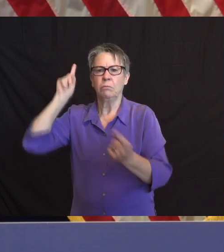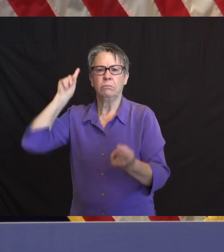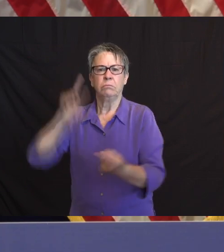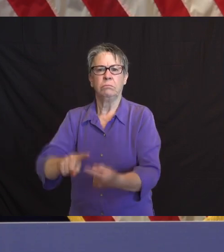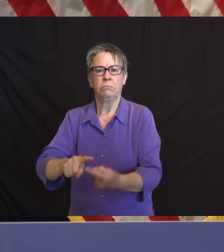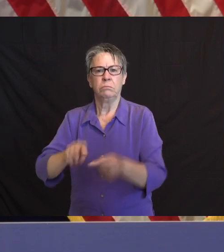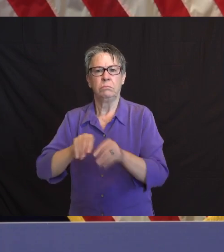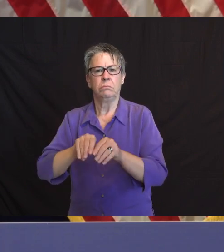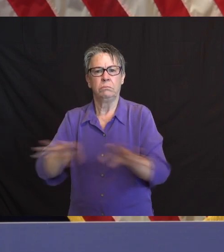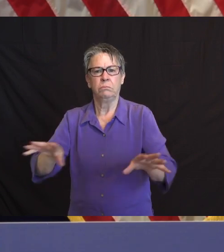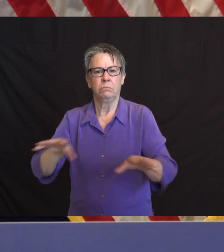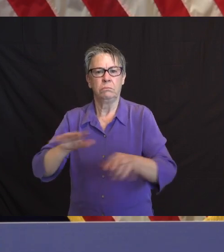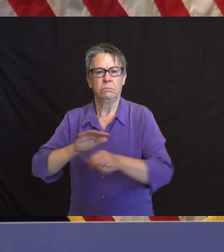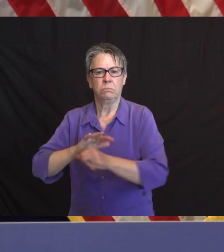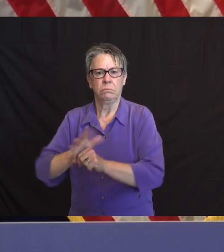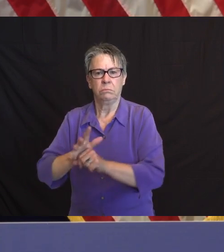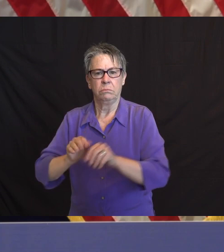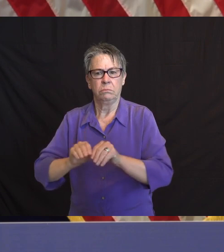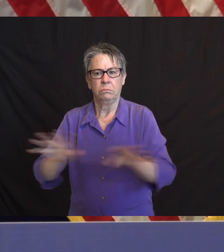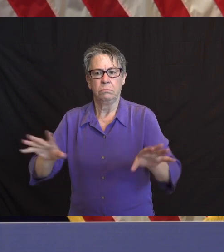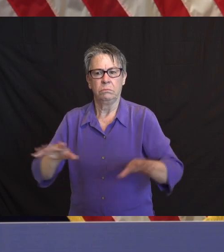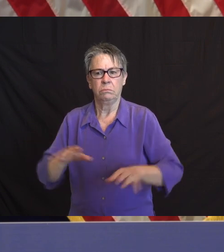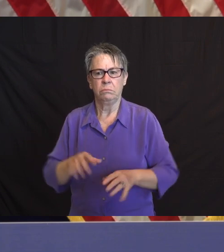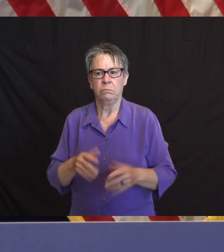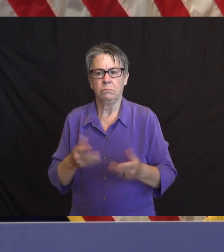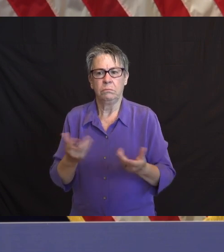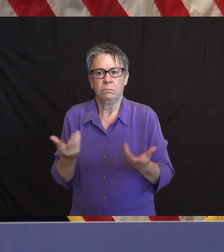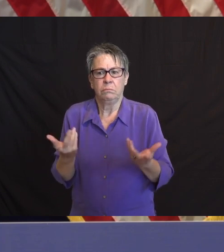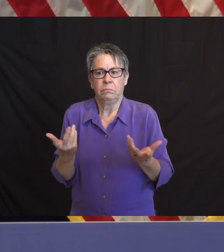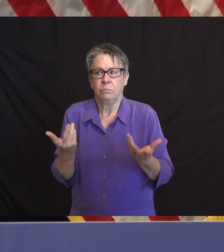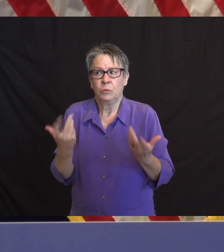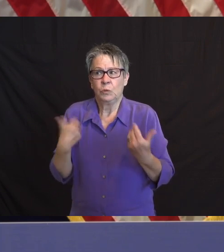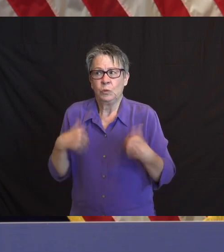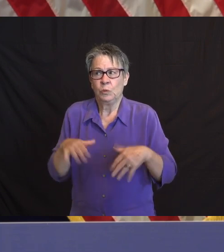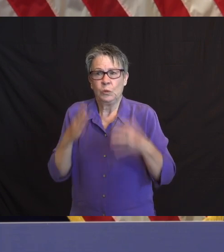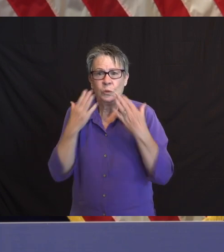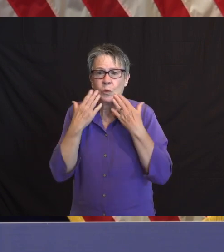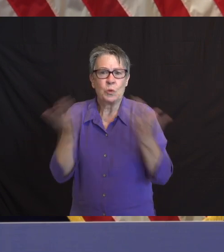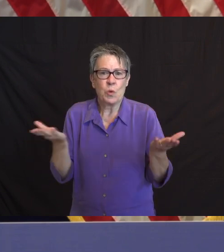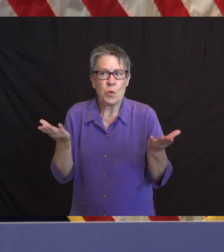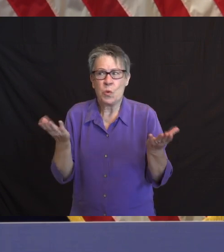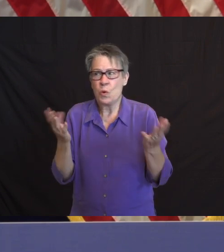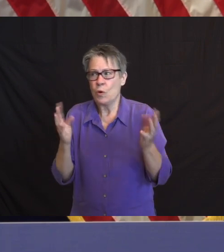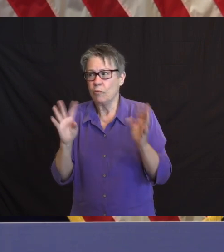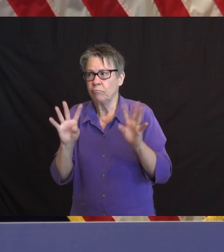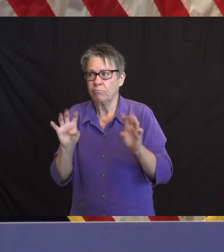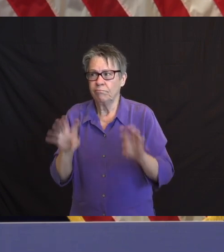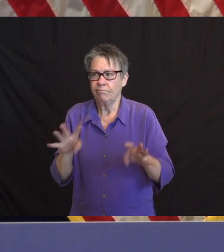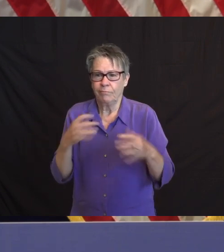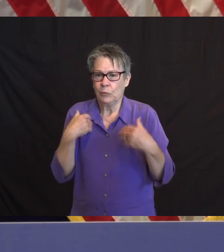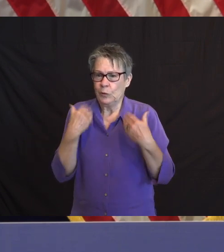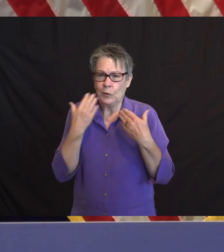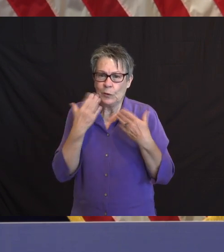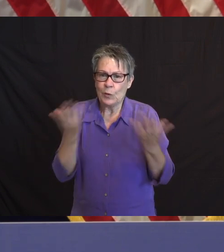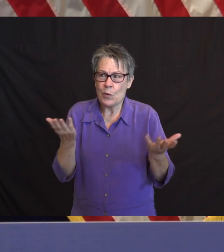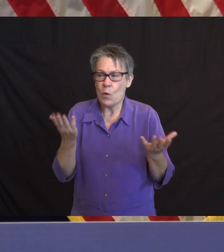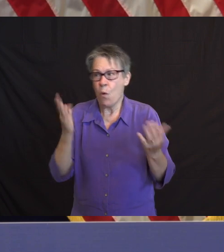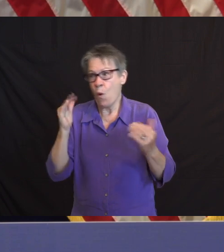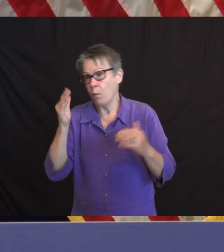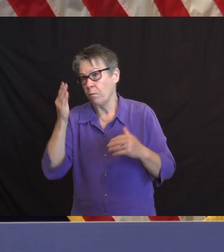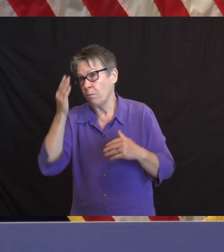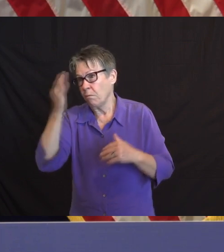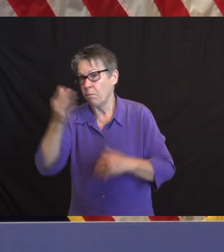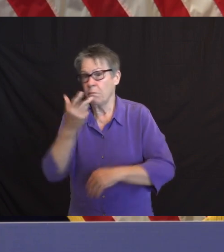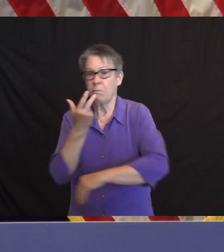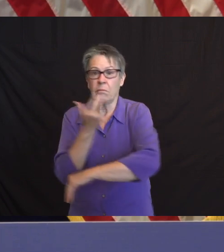happens, I don't know. I'm not sure anyone knows that we have ultimately, please God, a vaccine for this, so that this is, I hope, not a